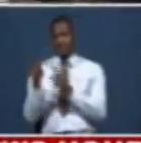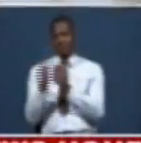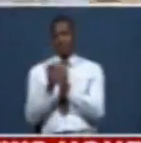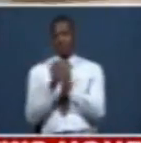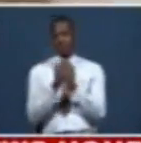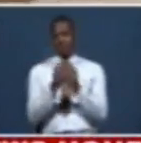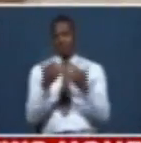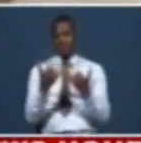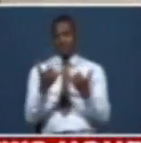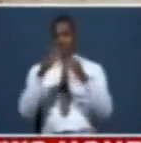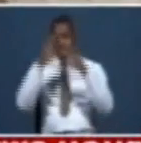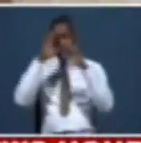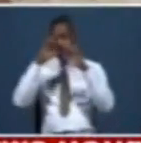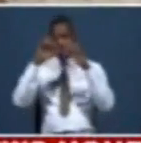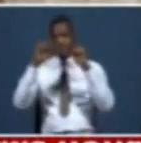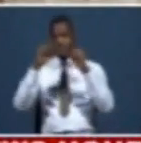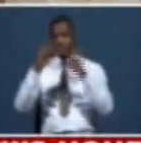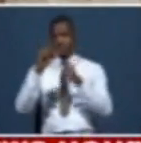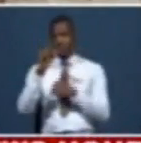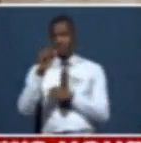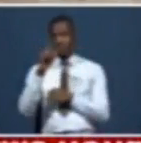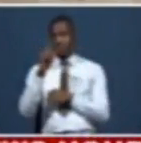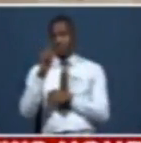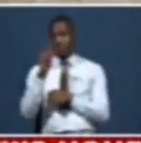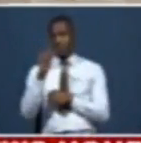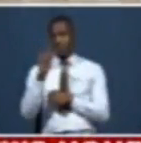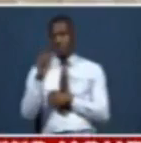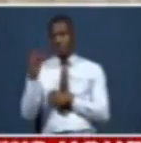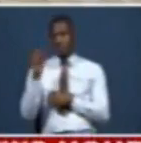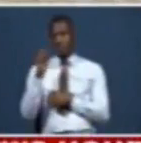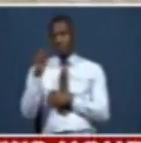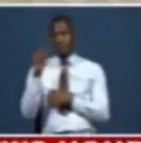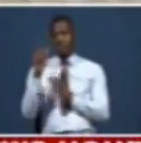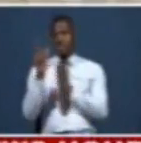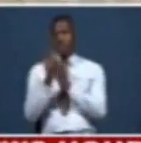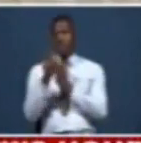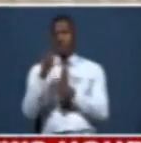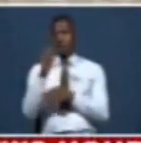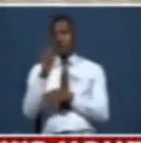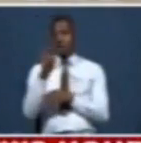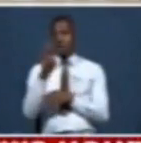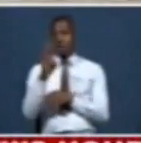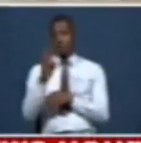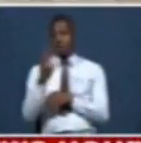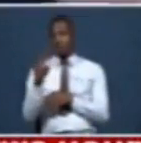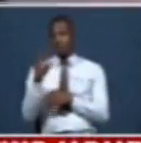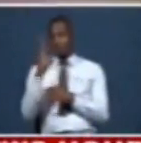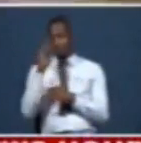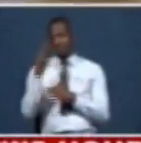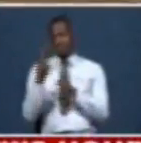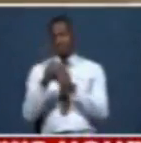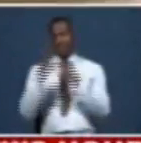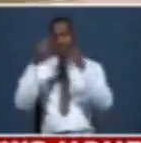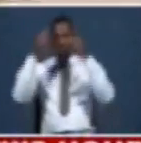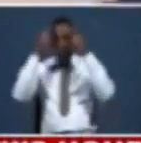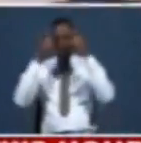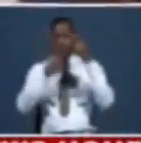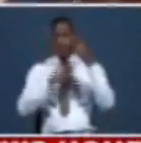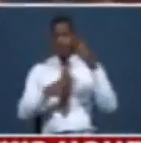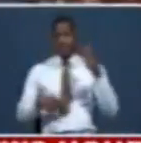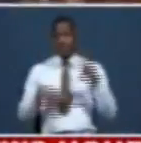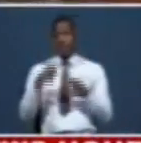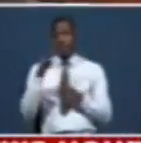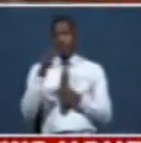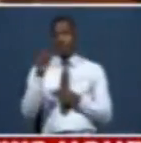the current president of the Storting, the Supreme Legislature of Norway. Haken, the Crown Prince of Norway,